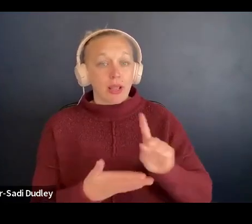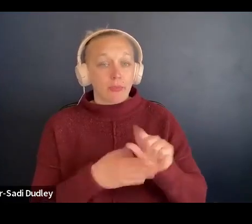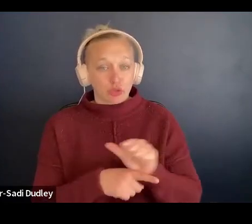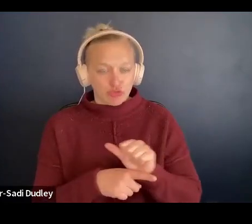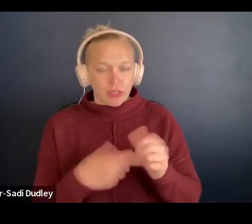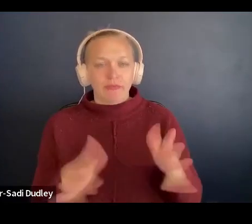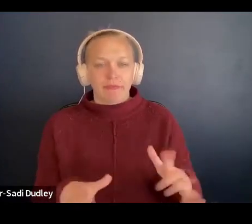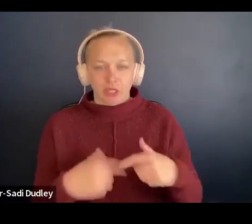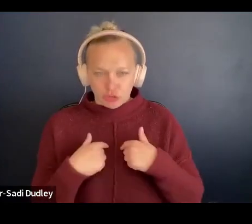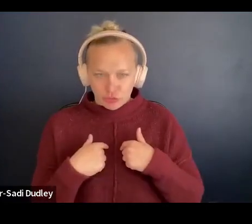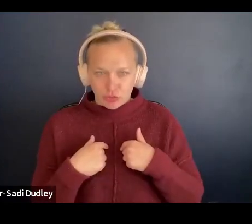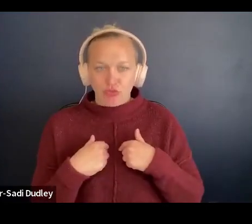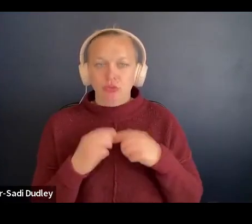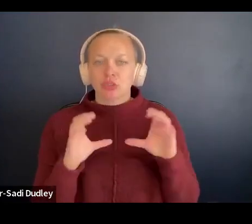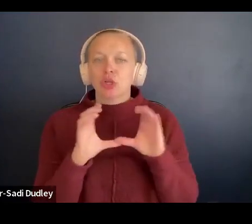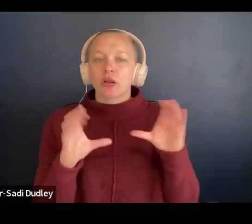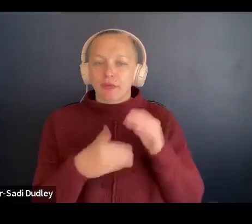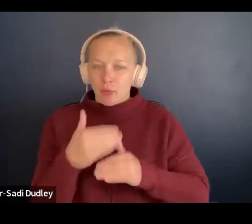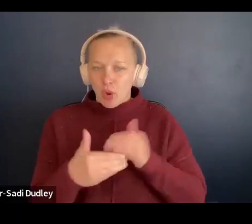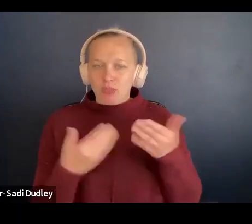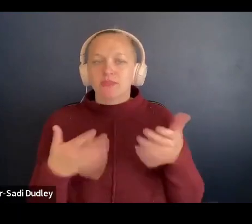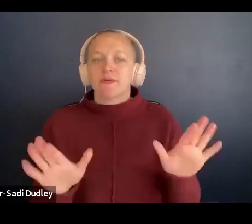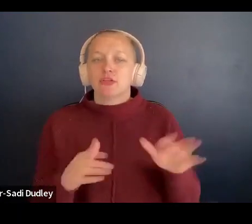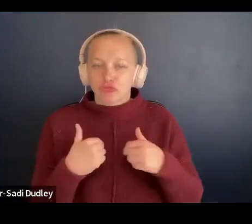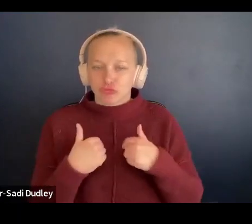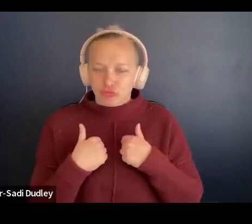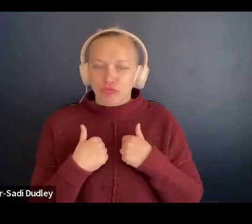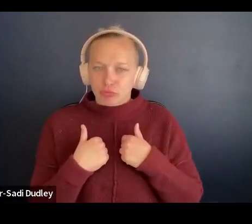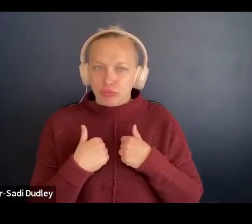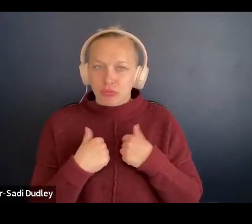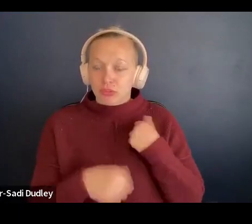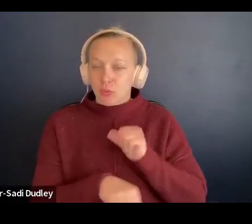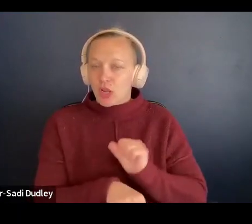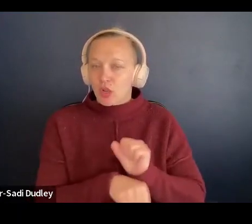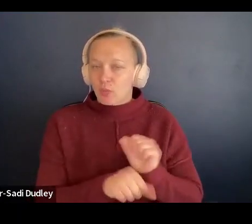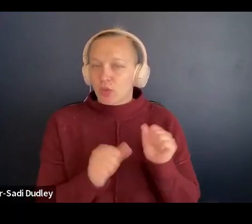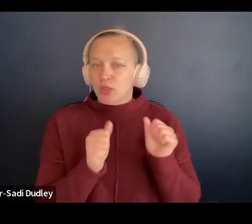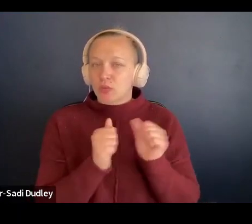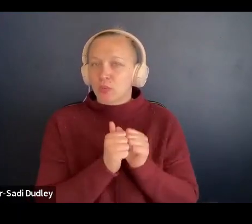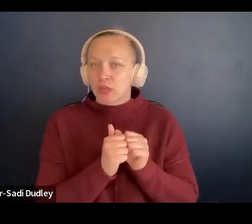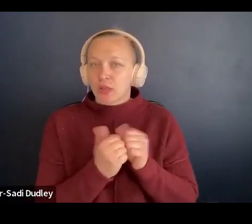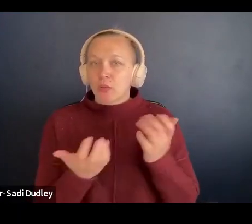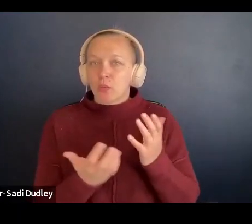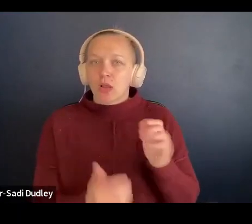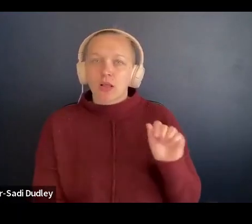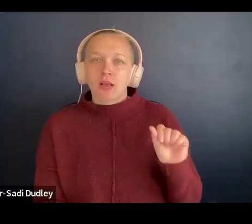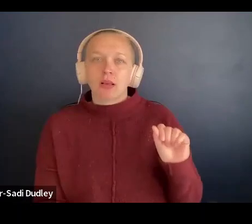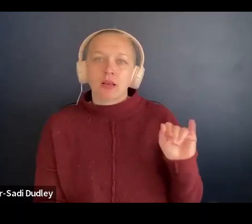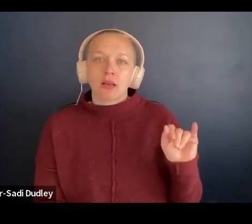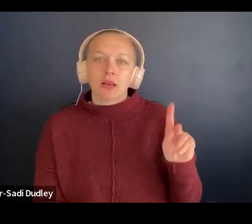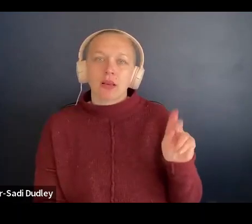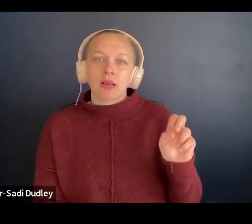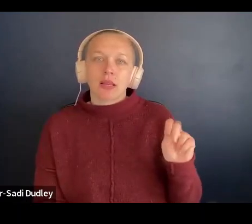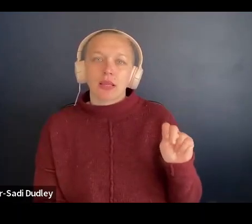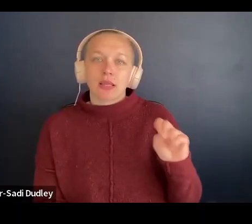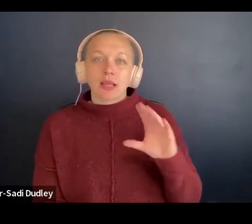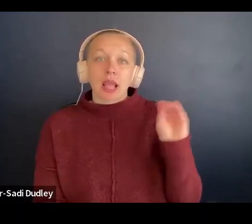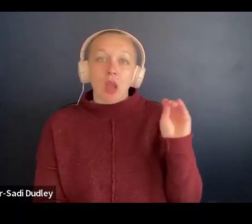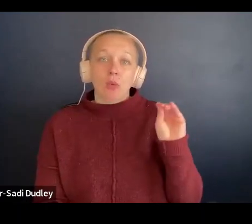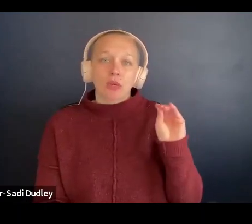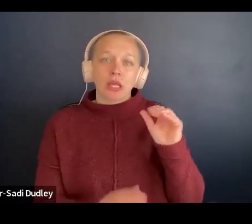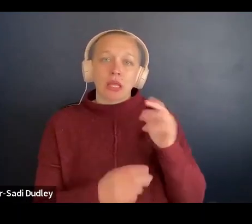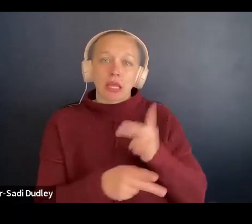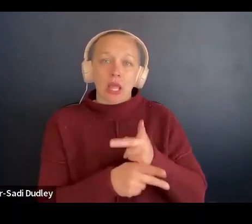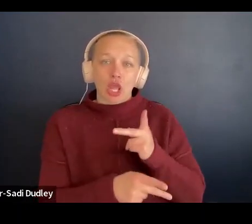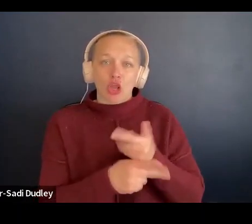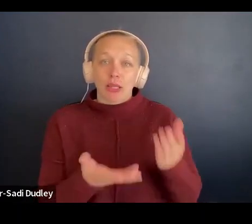certification process, and I work through Aiken County Care here in Aiken, but I know that there's end-of-life doulas in